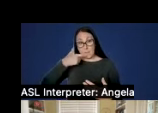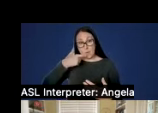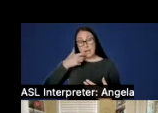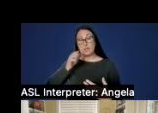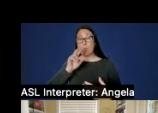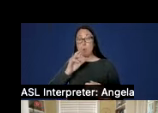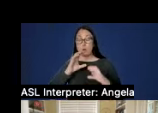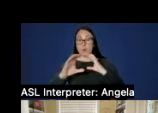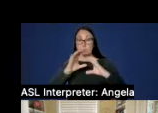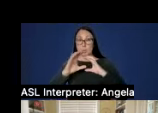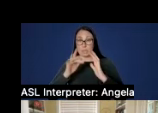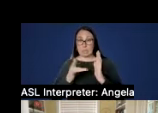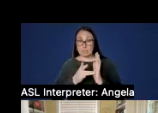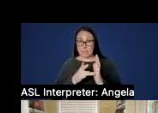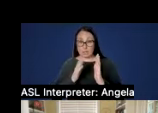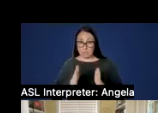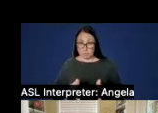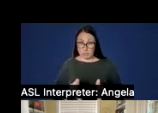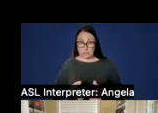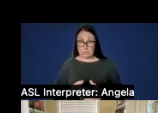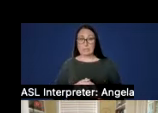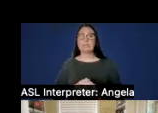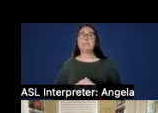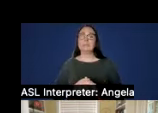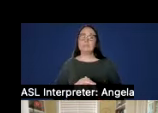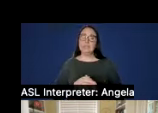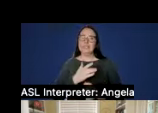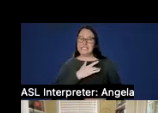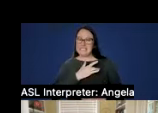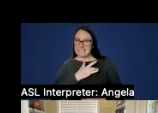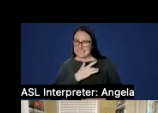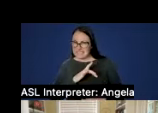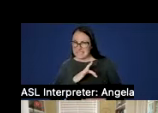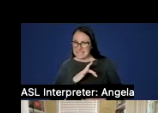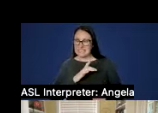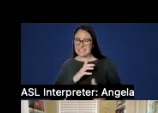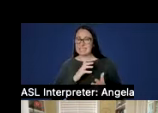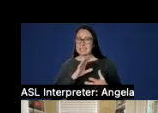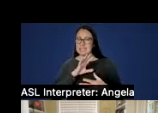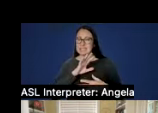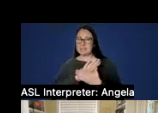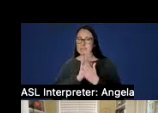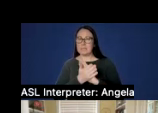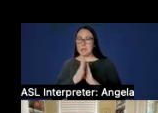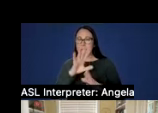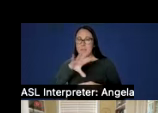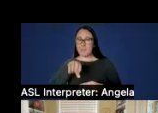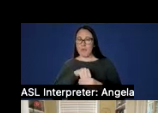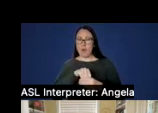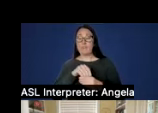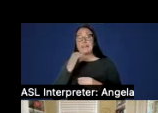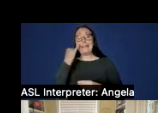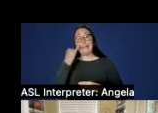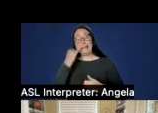personnel, and will typically become involved either at the request of the survivor,